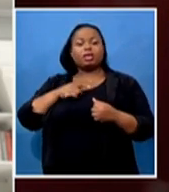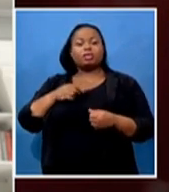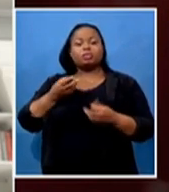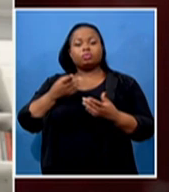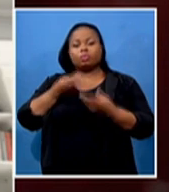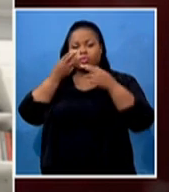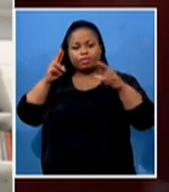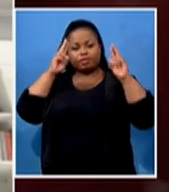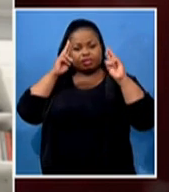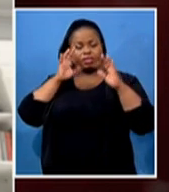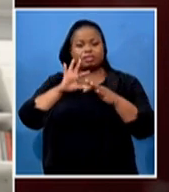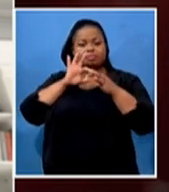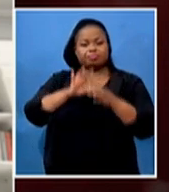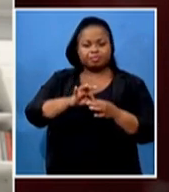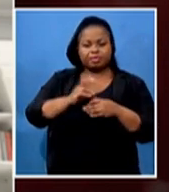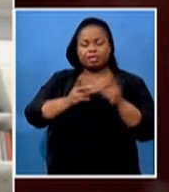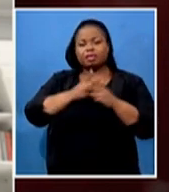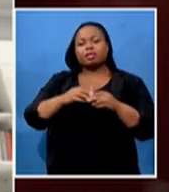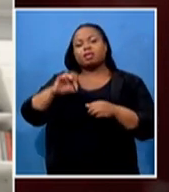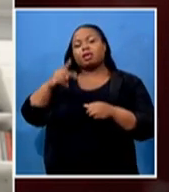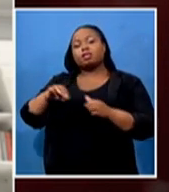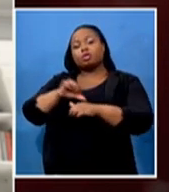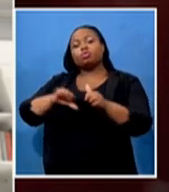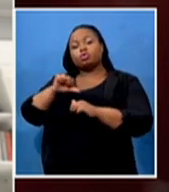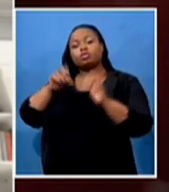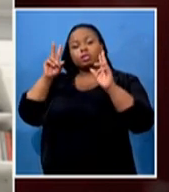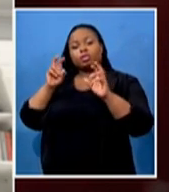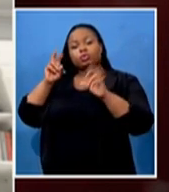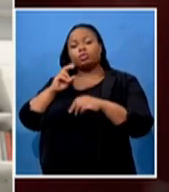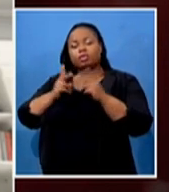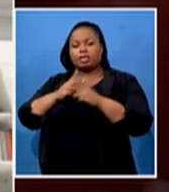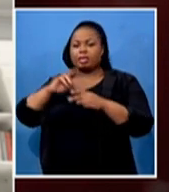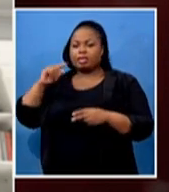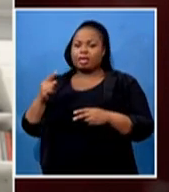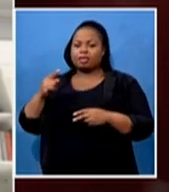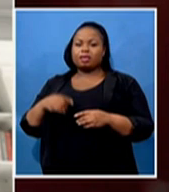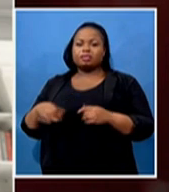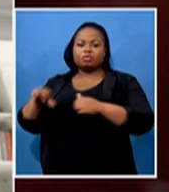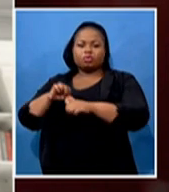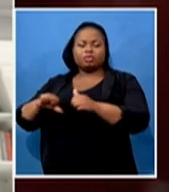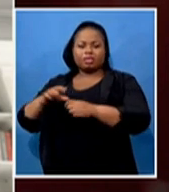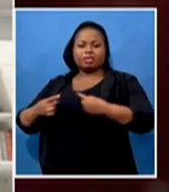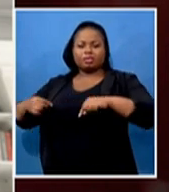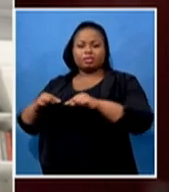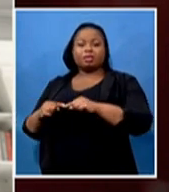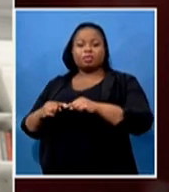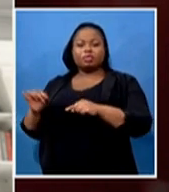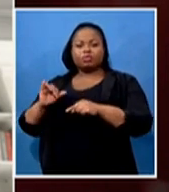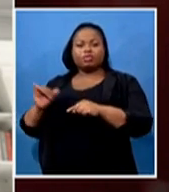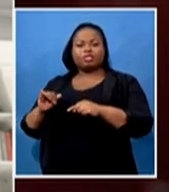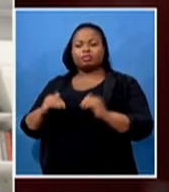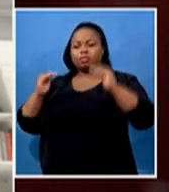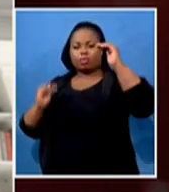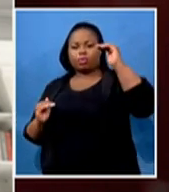like, for example, the divisions that play themselves in society and the inequality issues that are very, very pressing. In fact, COVID